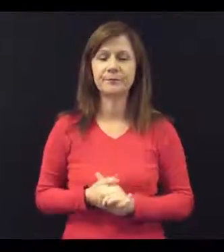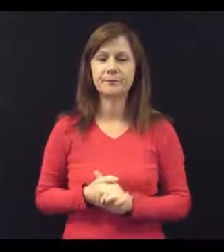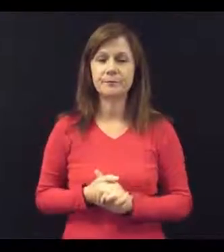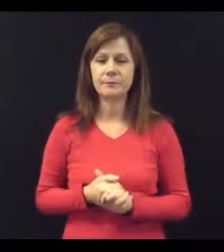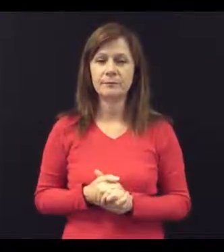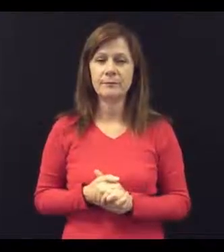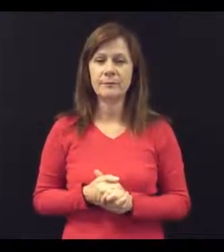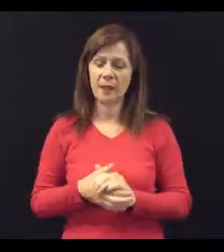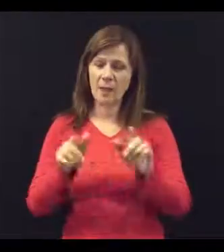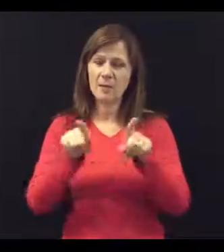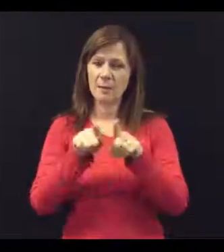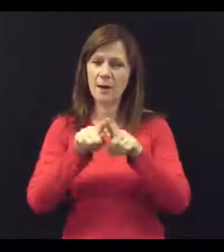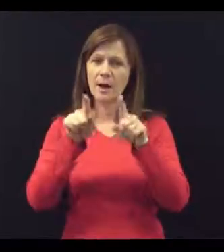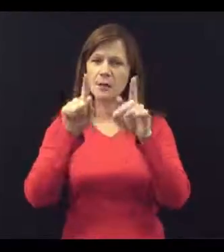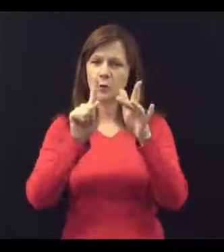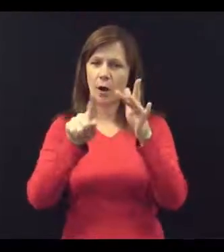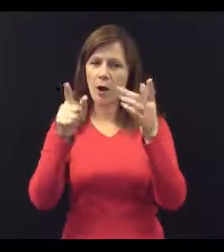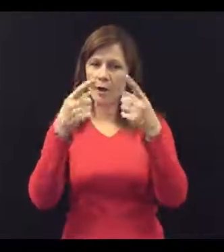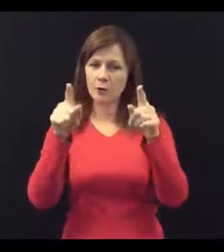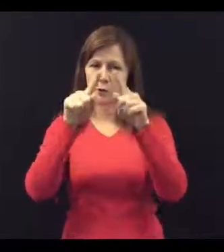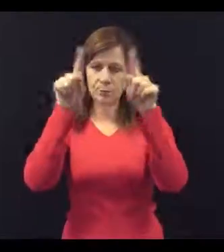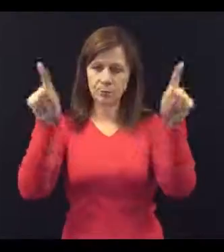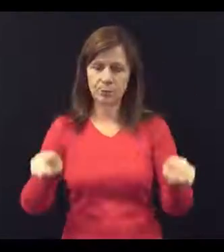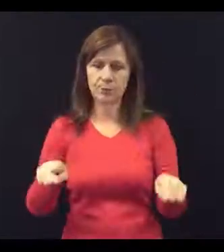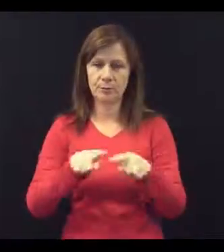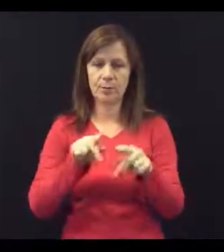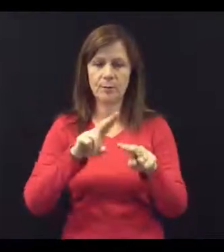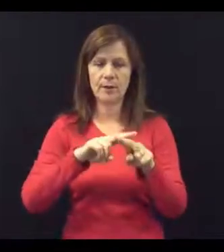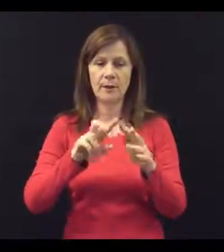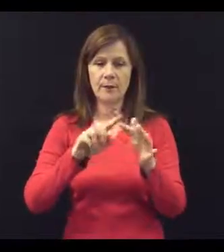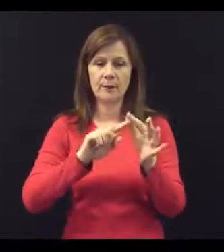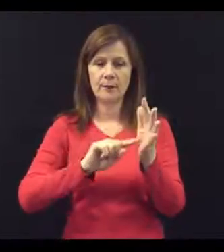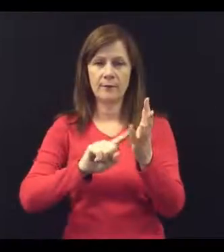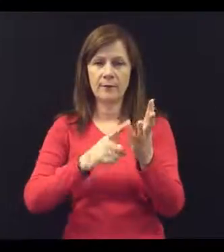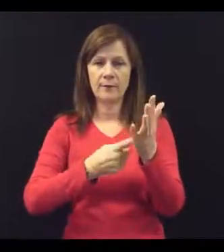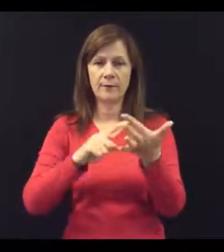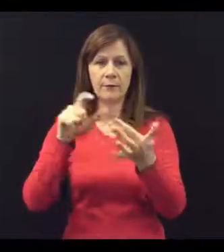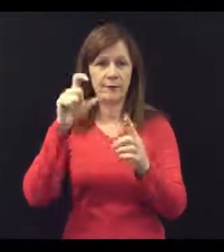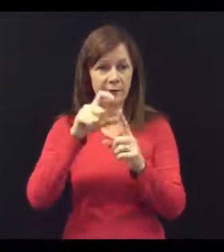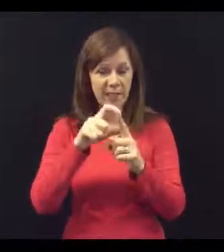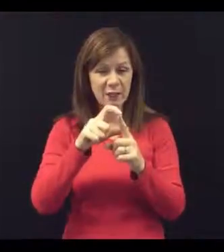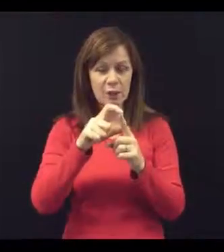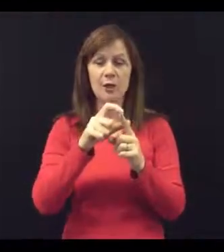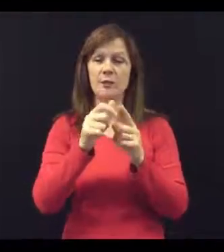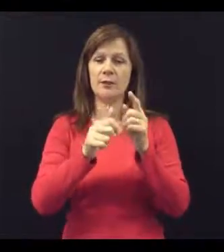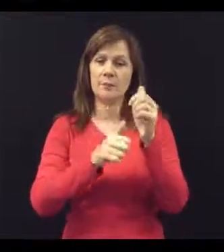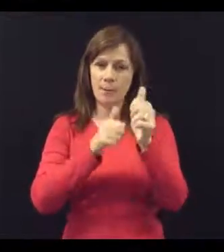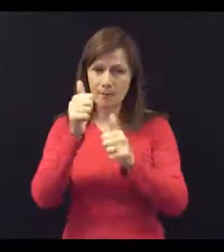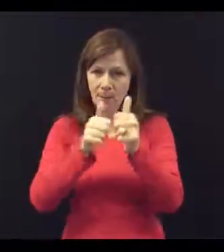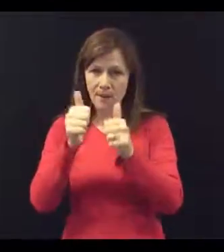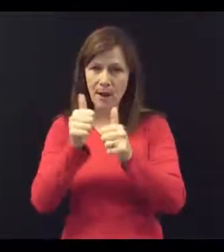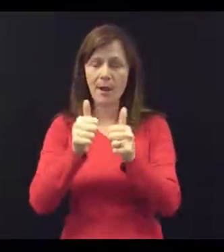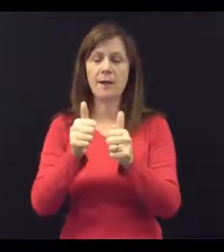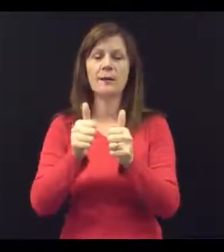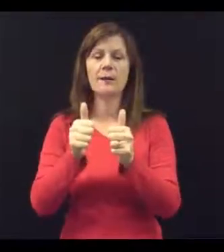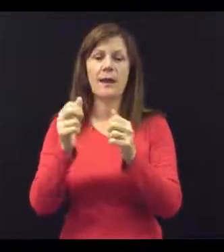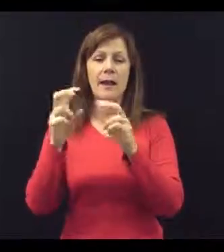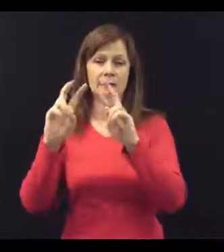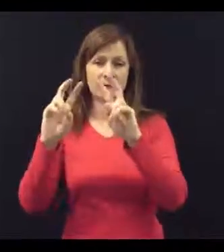stores. Similar to those stores, you have Featured, Top Charts, Categories, Browse, and